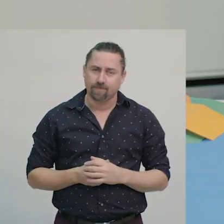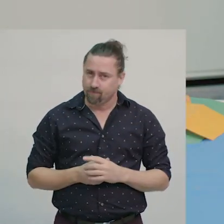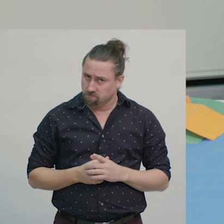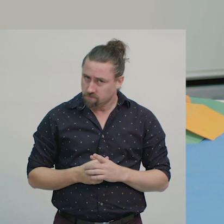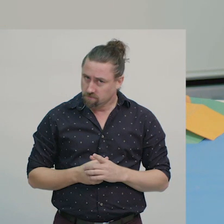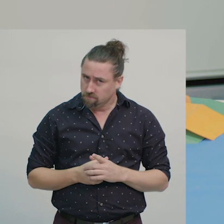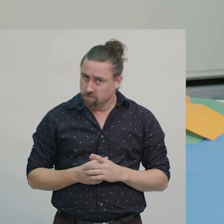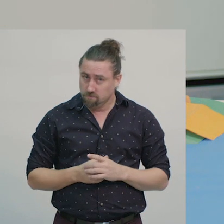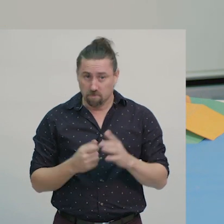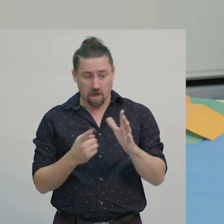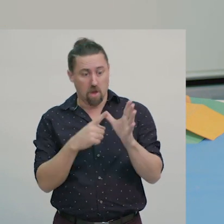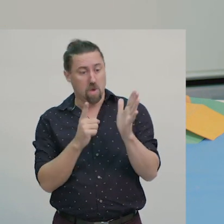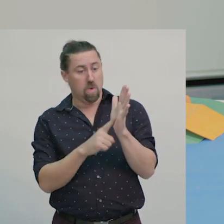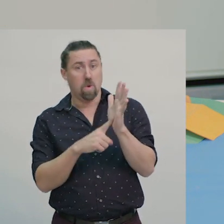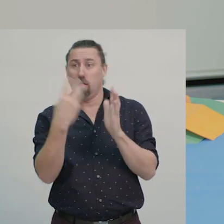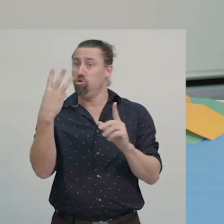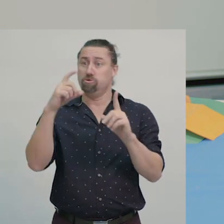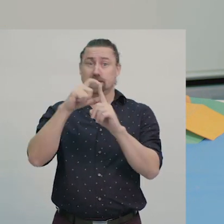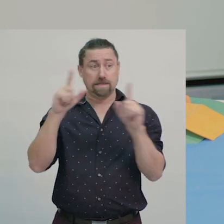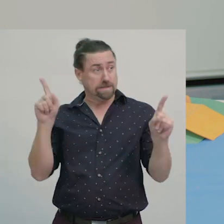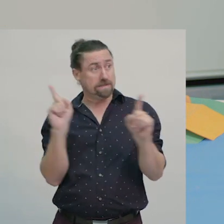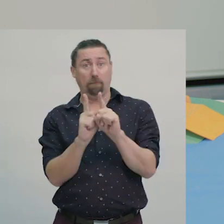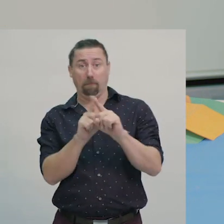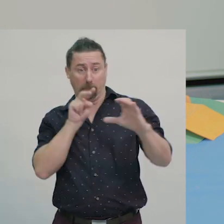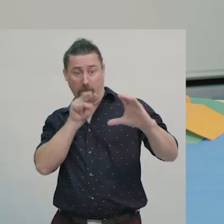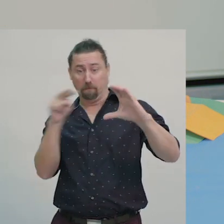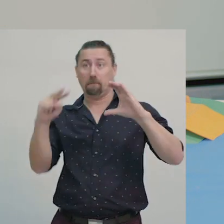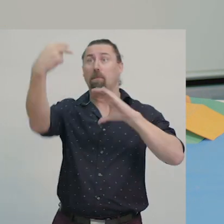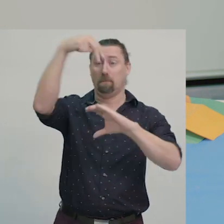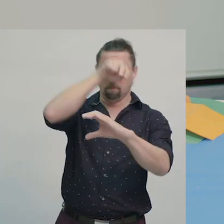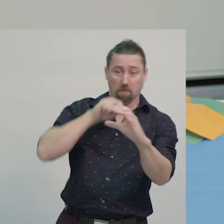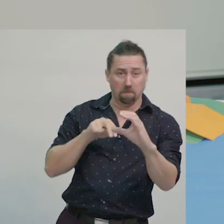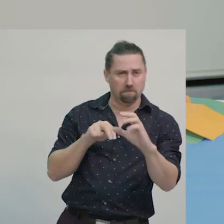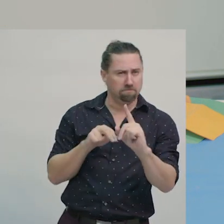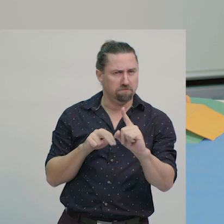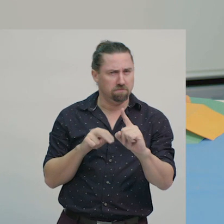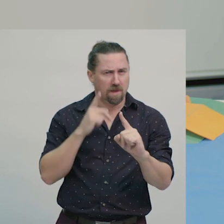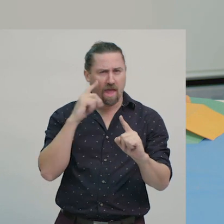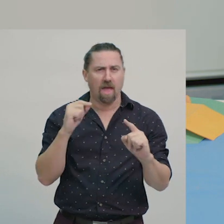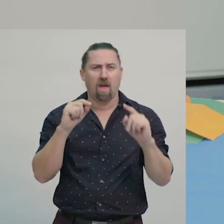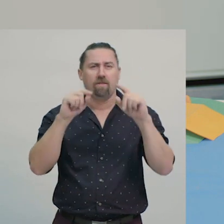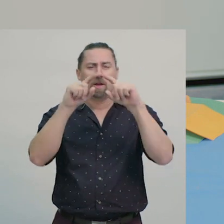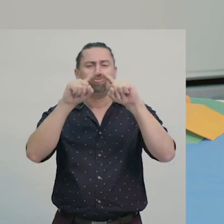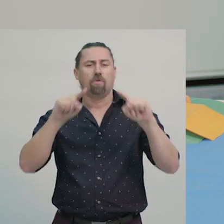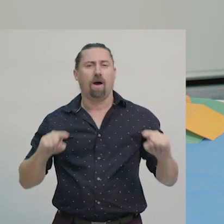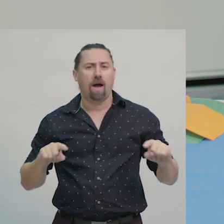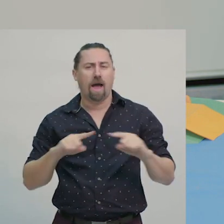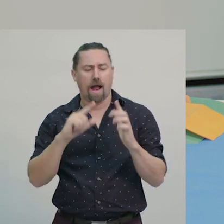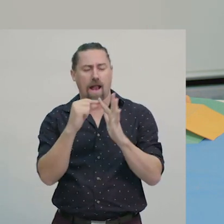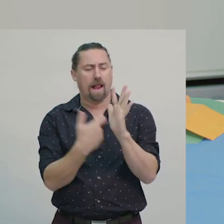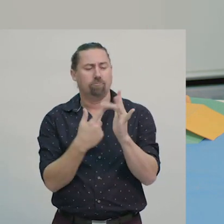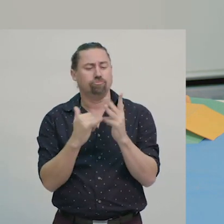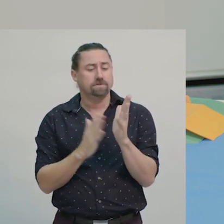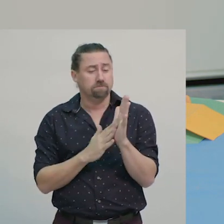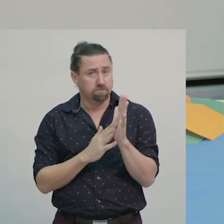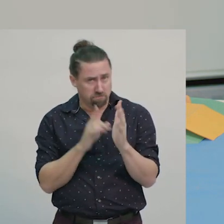Do you think that all 3D objects look the same from each viewpoint? Let's try a triangular prism to find out.